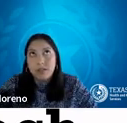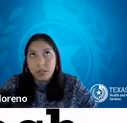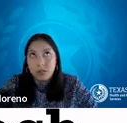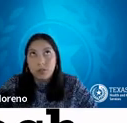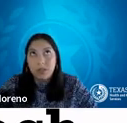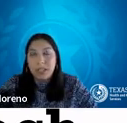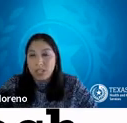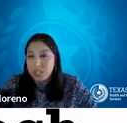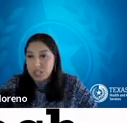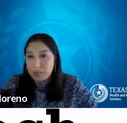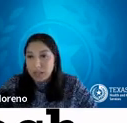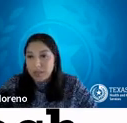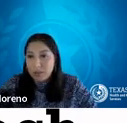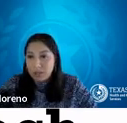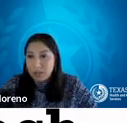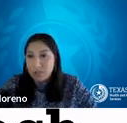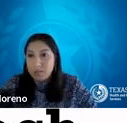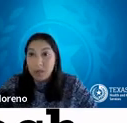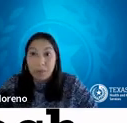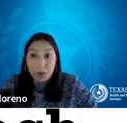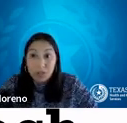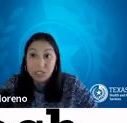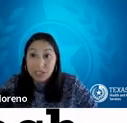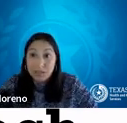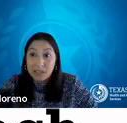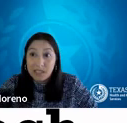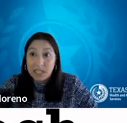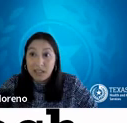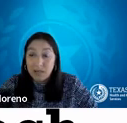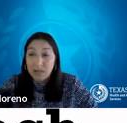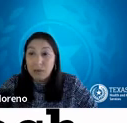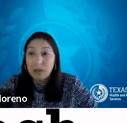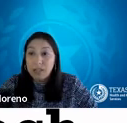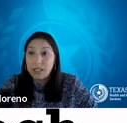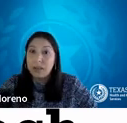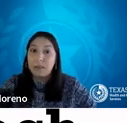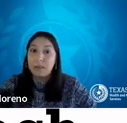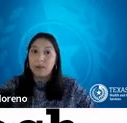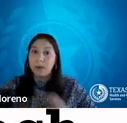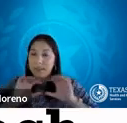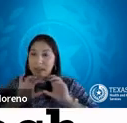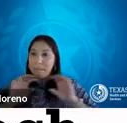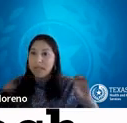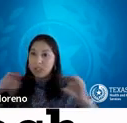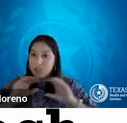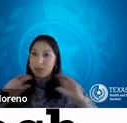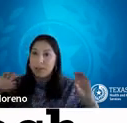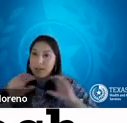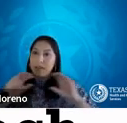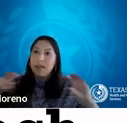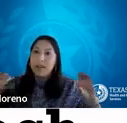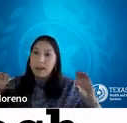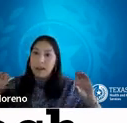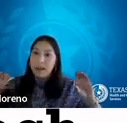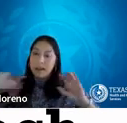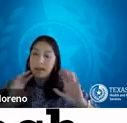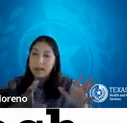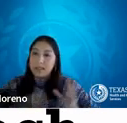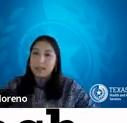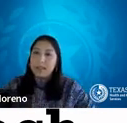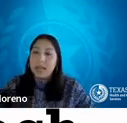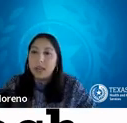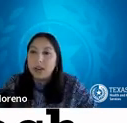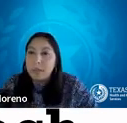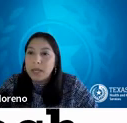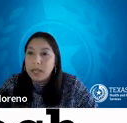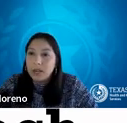of those individual and relationship level approaches that the state had previously employed were in that midstream, as